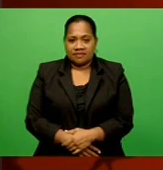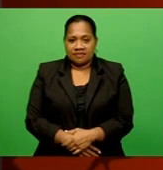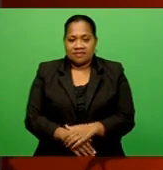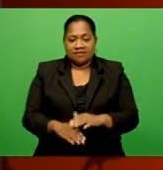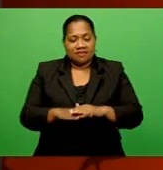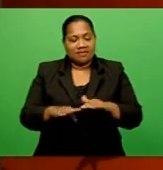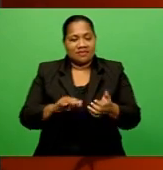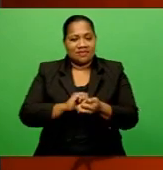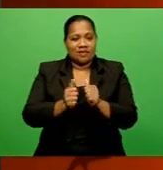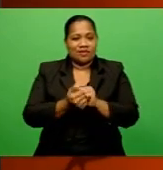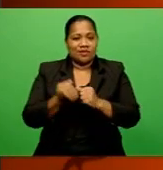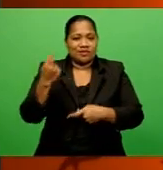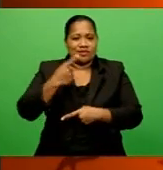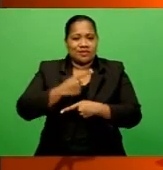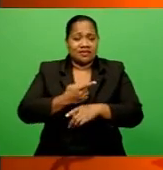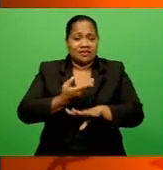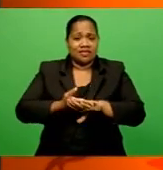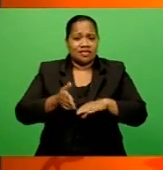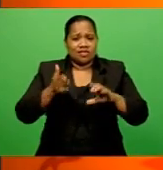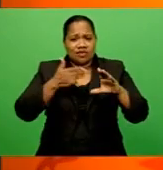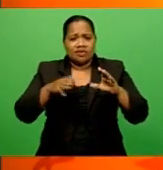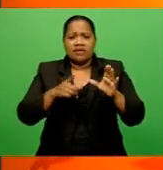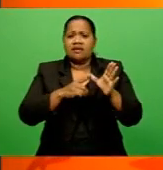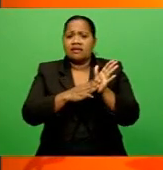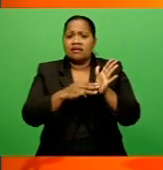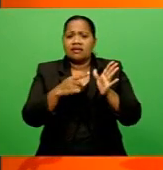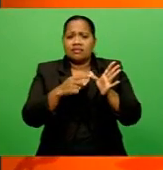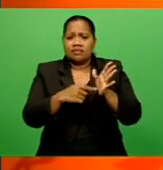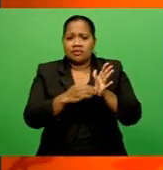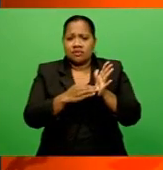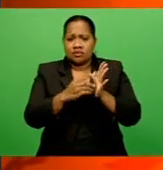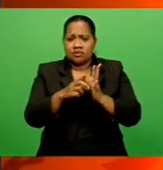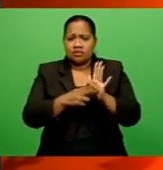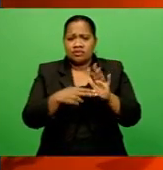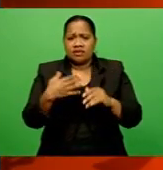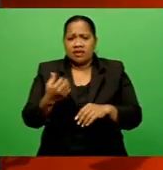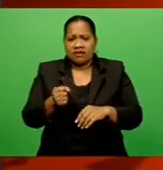That's it from Sports Tonight. In new media, Amazon faces class